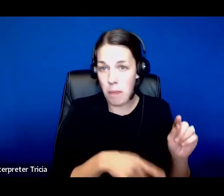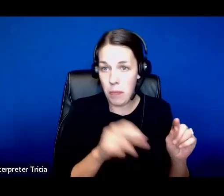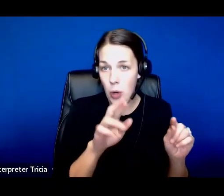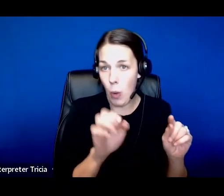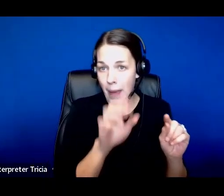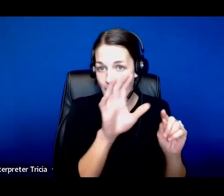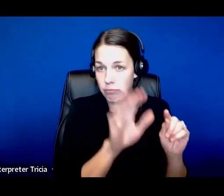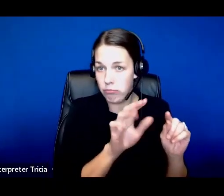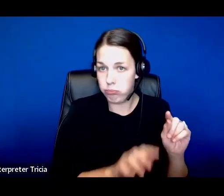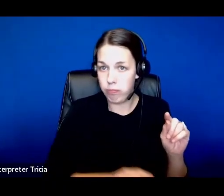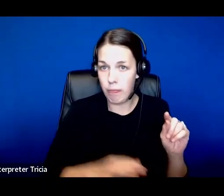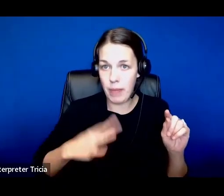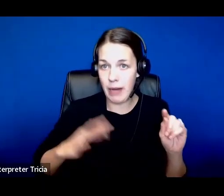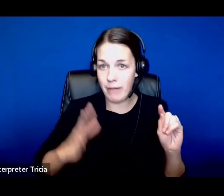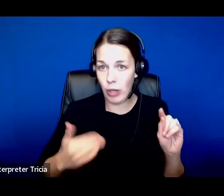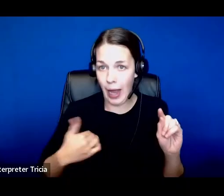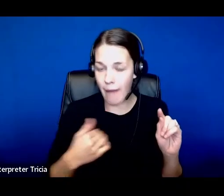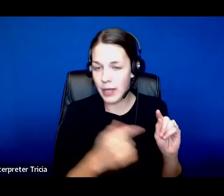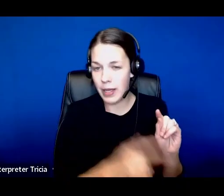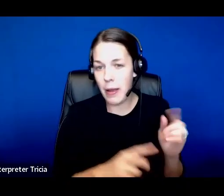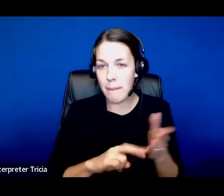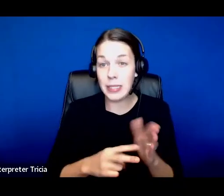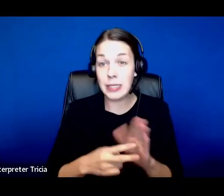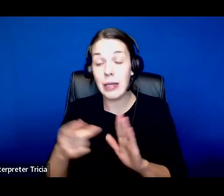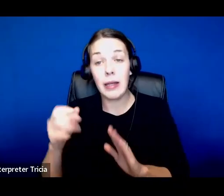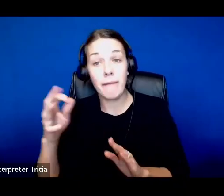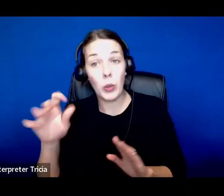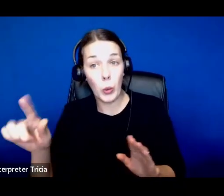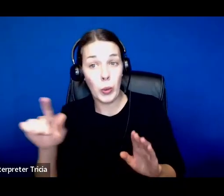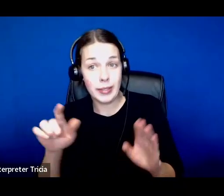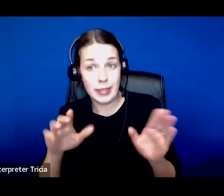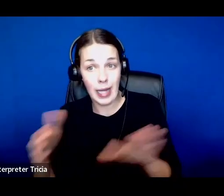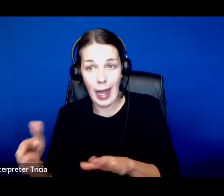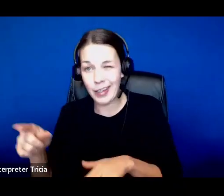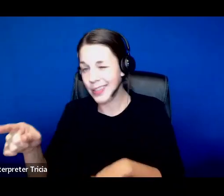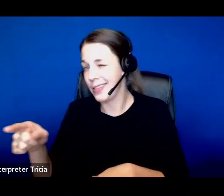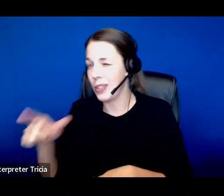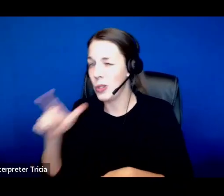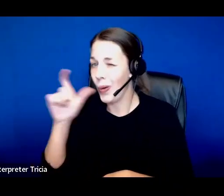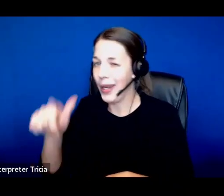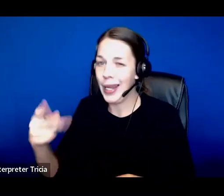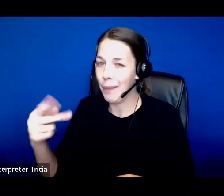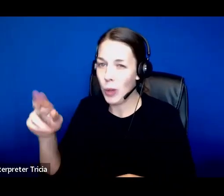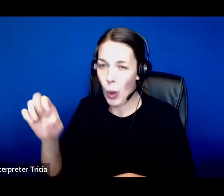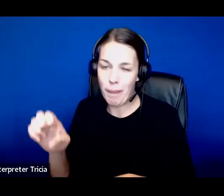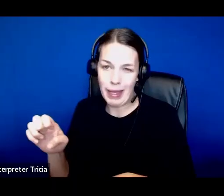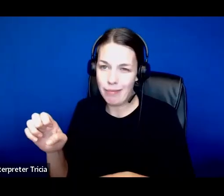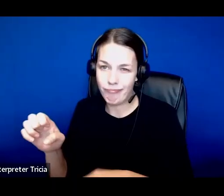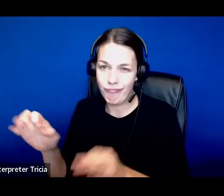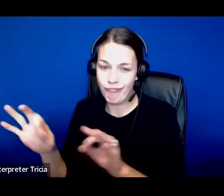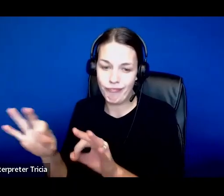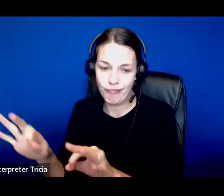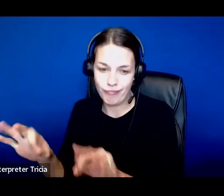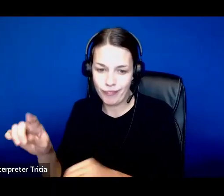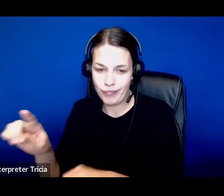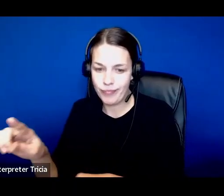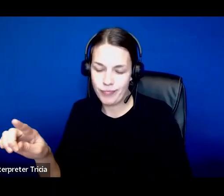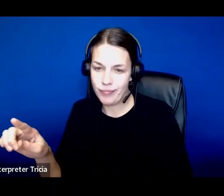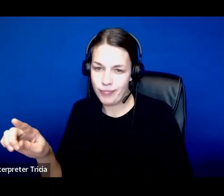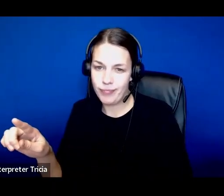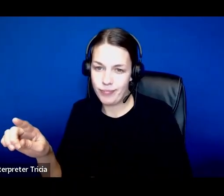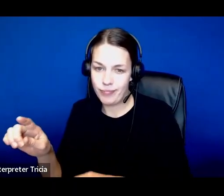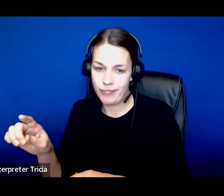get to the point where if you die, a probate is not going to be needed because those assets in the non-probate